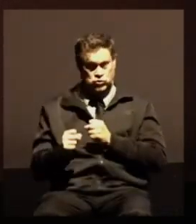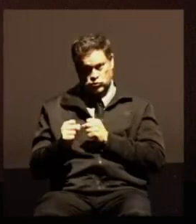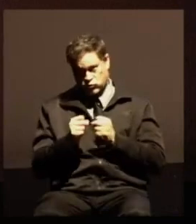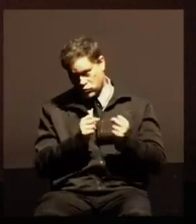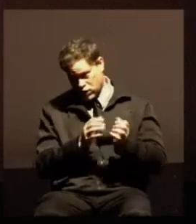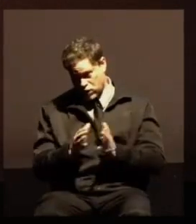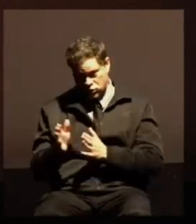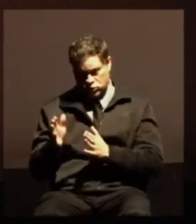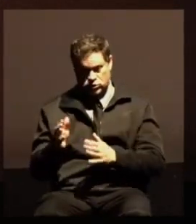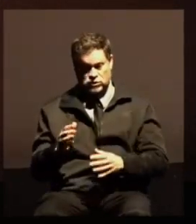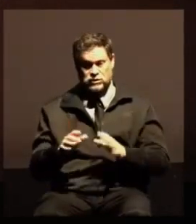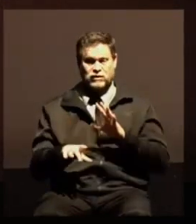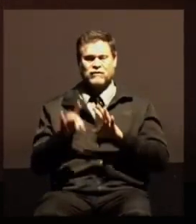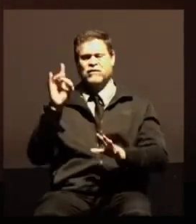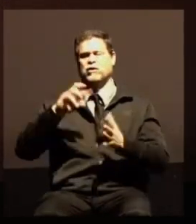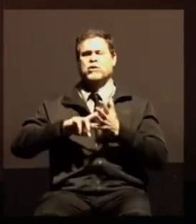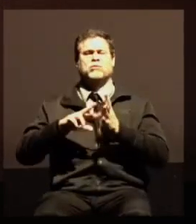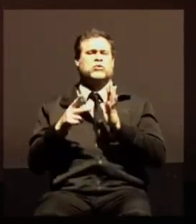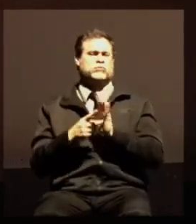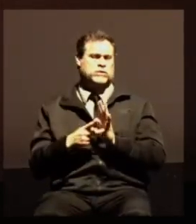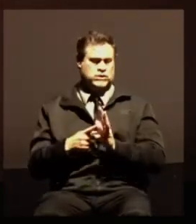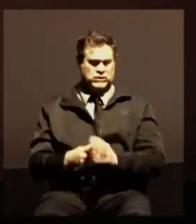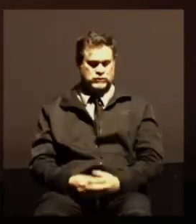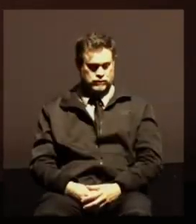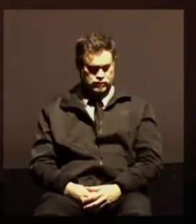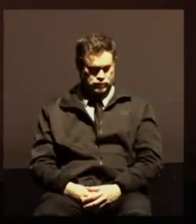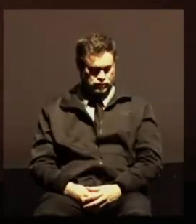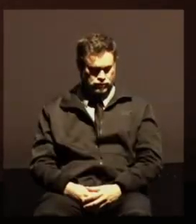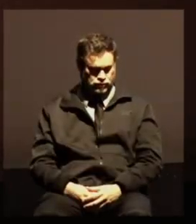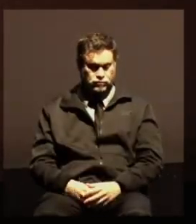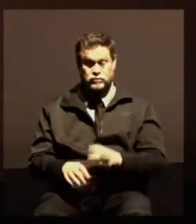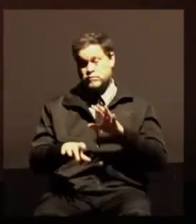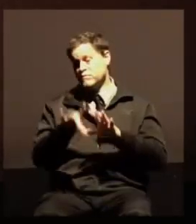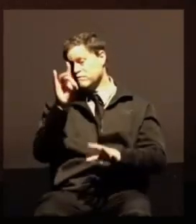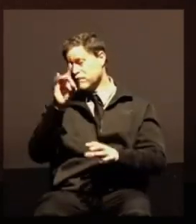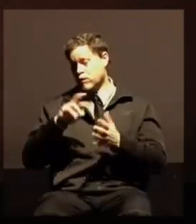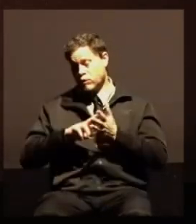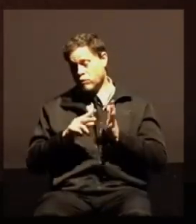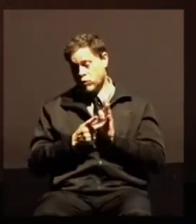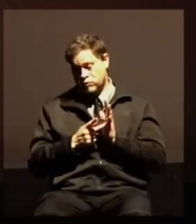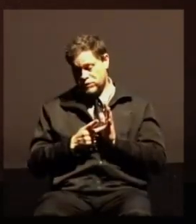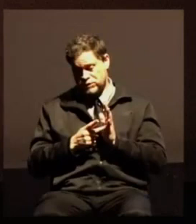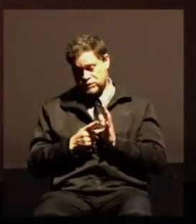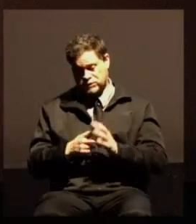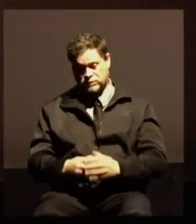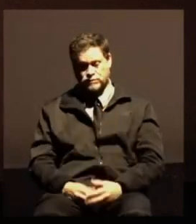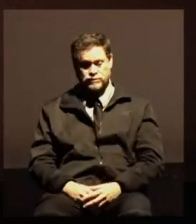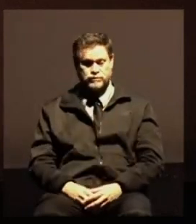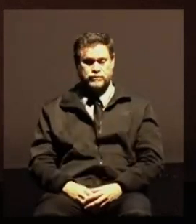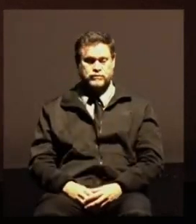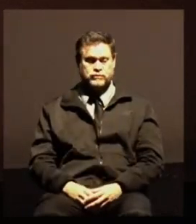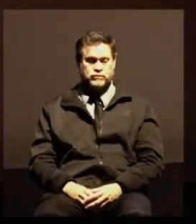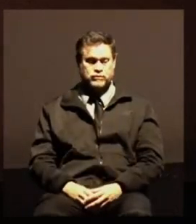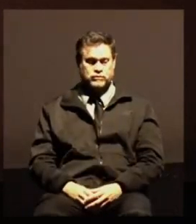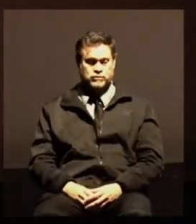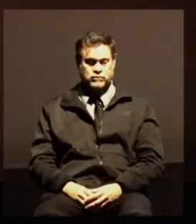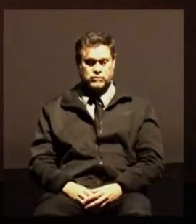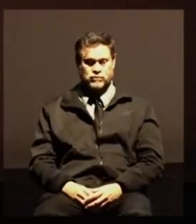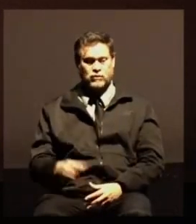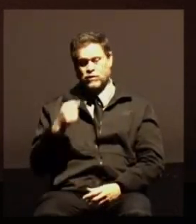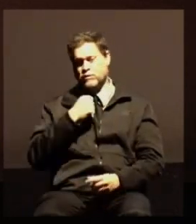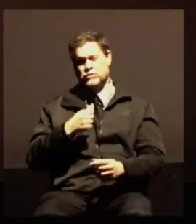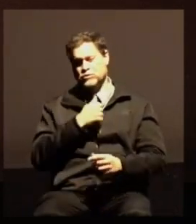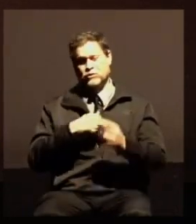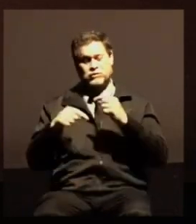is finding your purpose, okay? In finding your purpose, we find that in, I'm sorry. Let me go